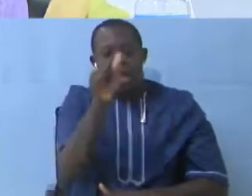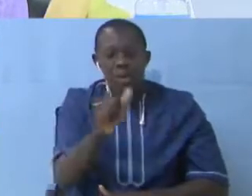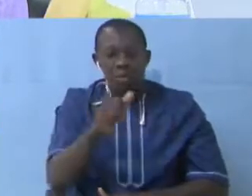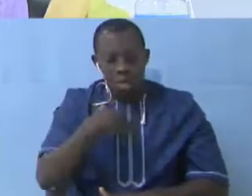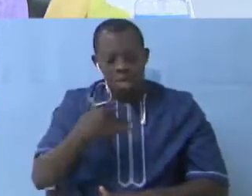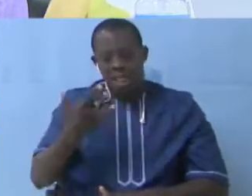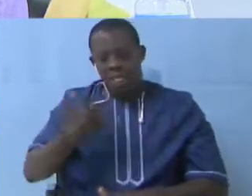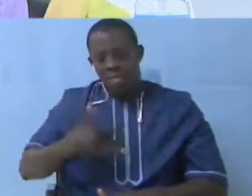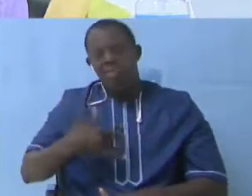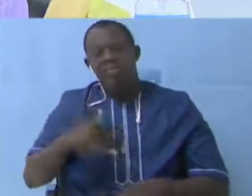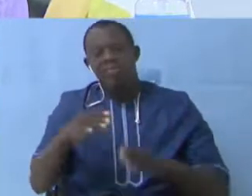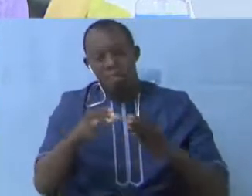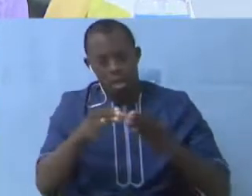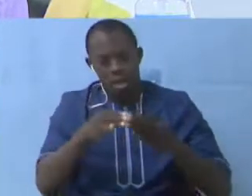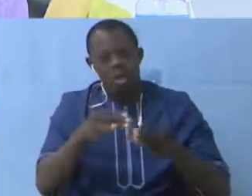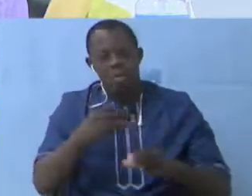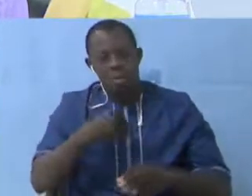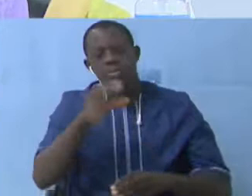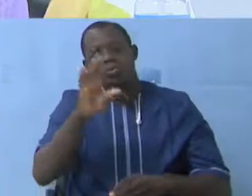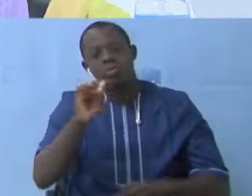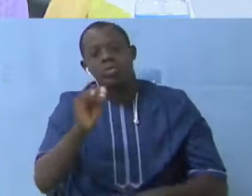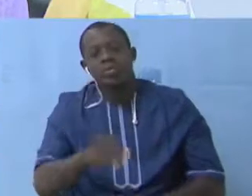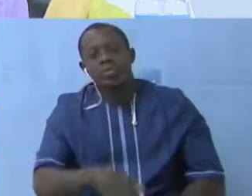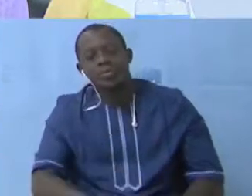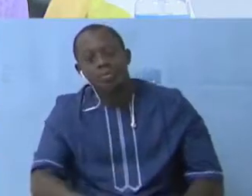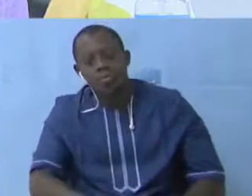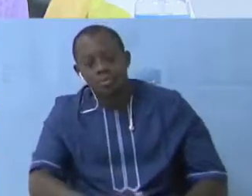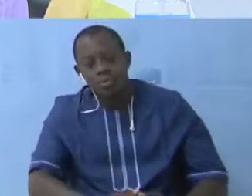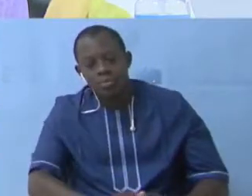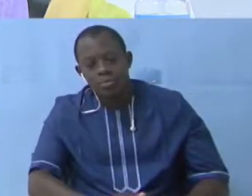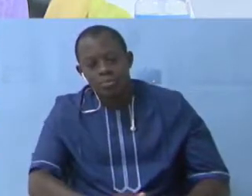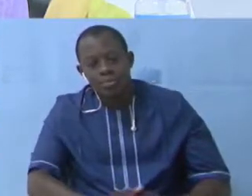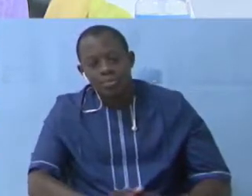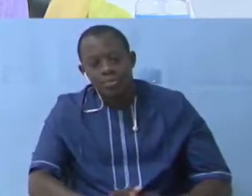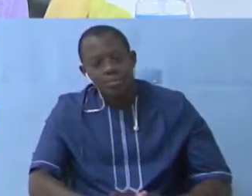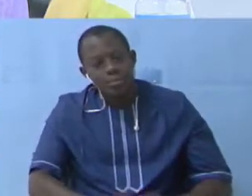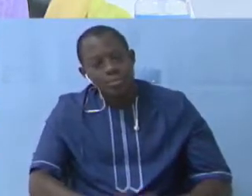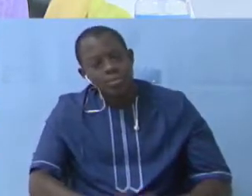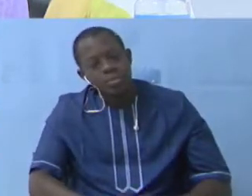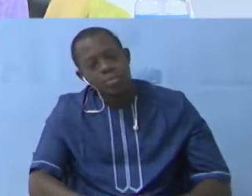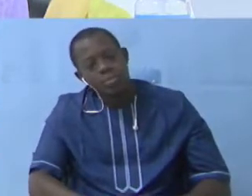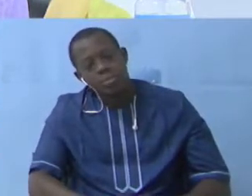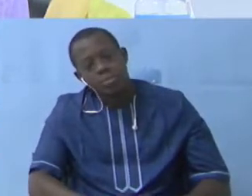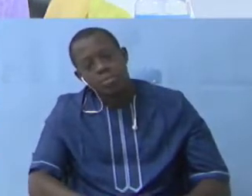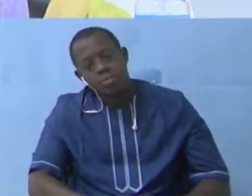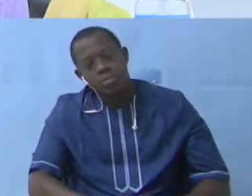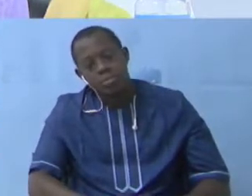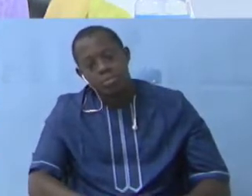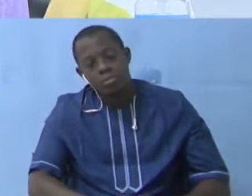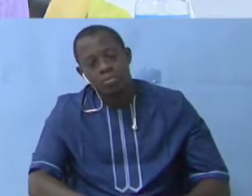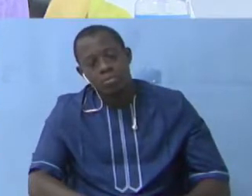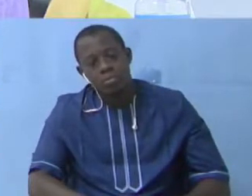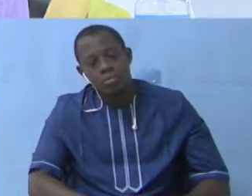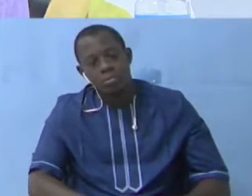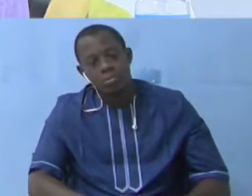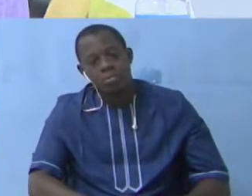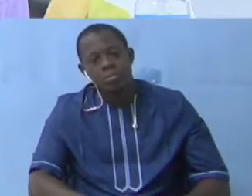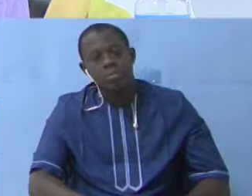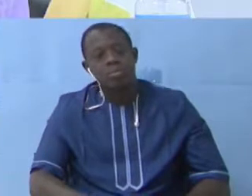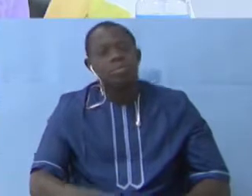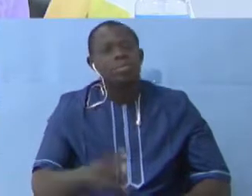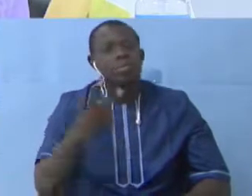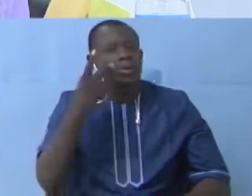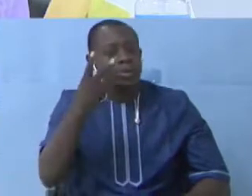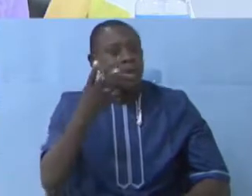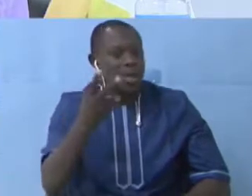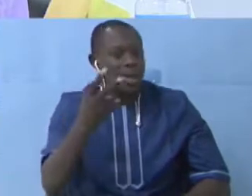kenn ku ne amal na moroomam solidarité te tamit ñu ngi mën a nekk ci benn place. We've seen it throughout the oppression how Senegalese will